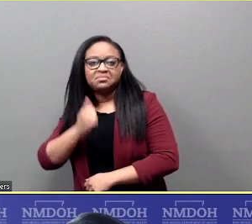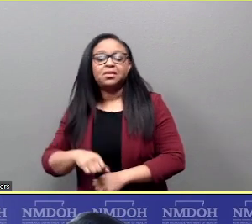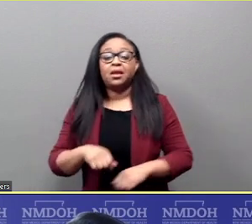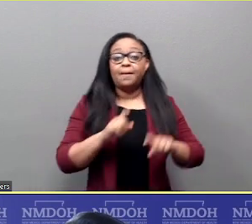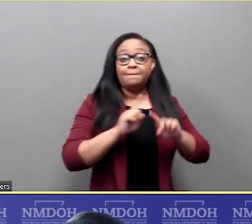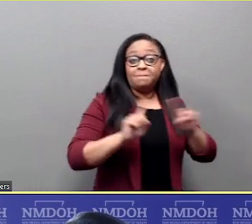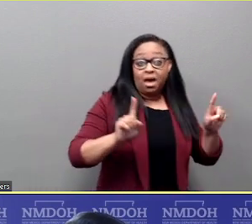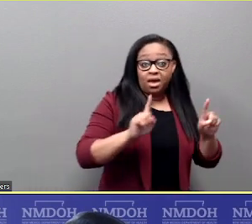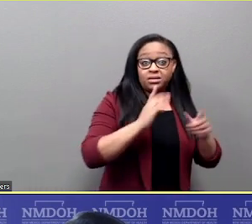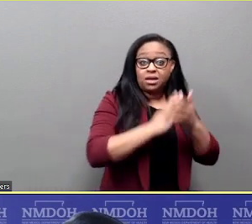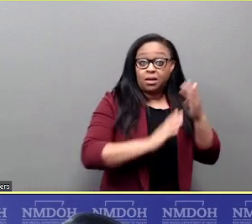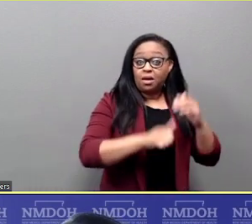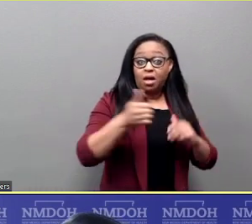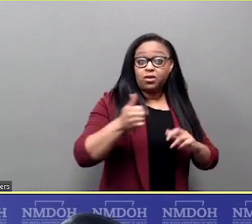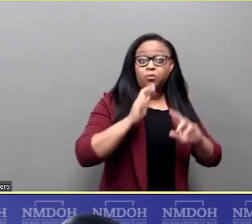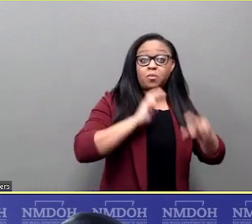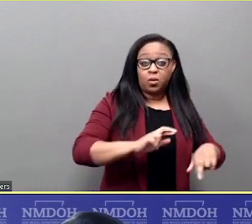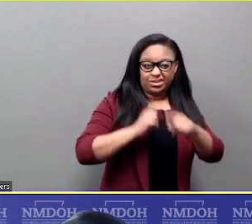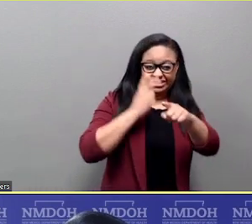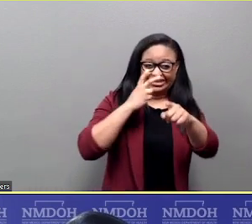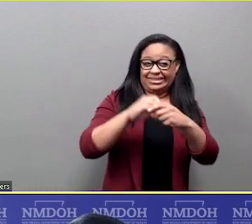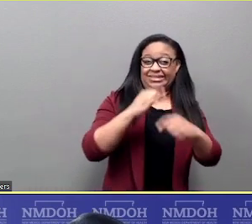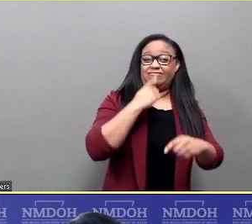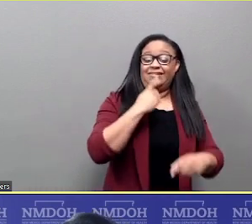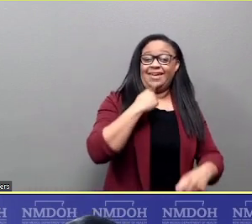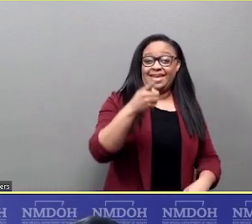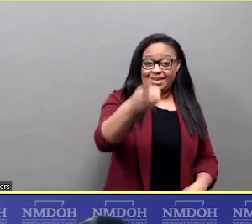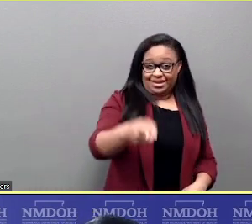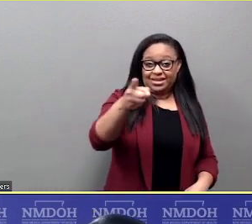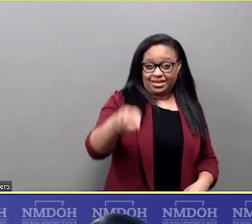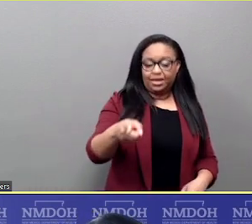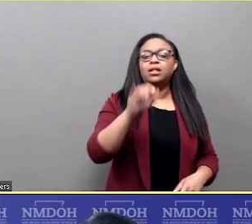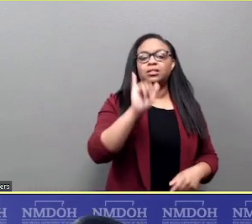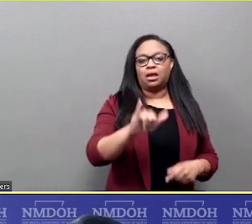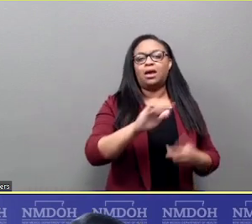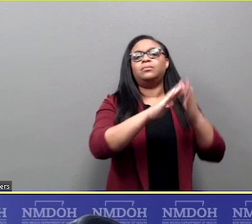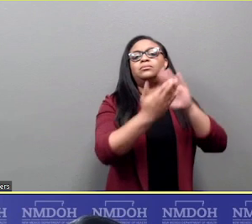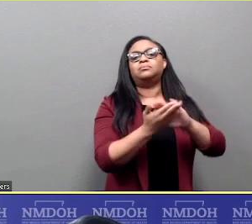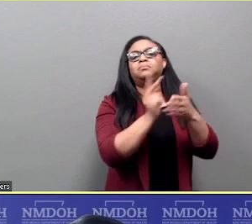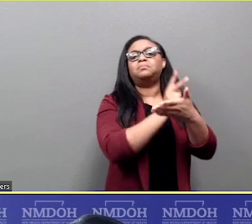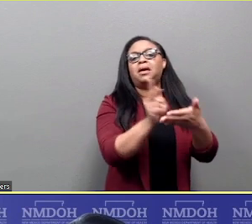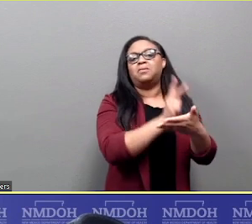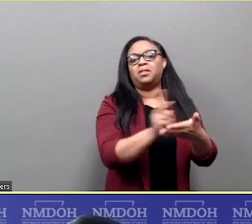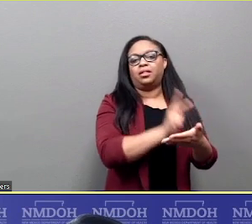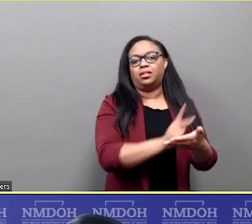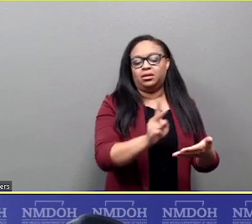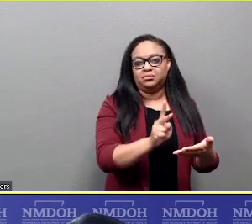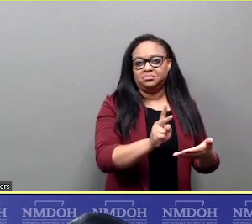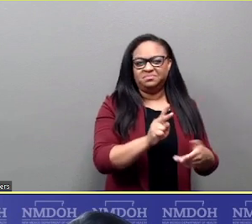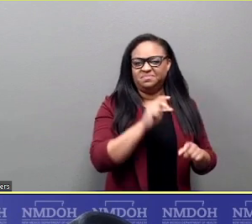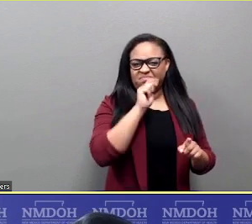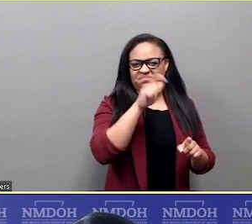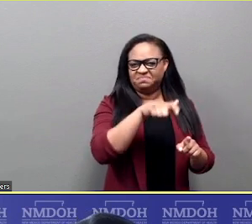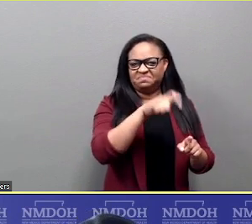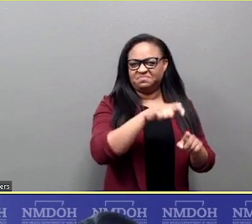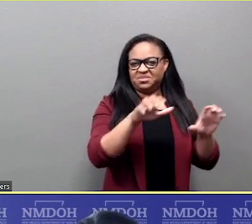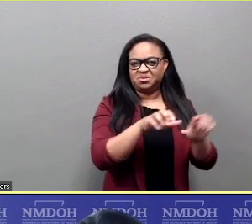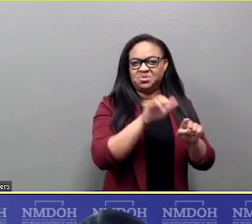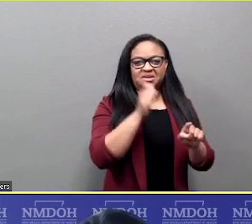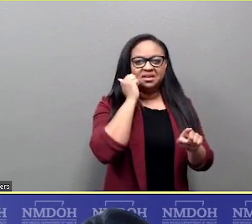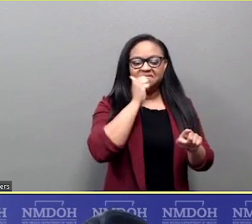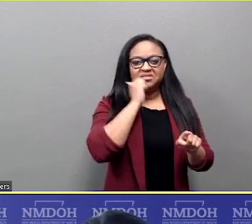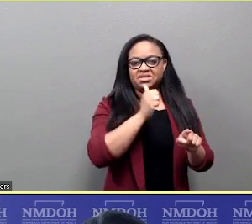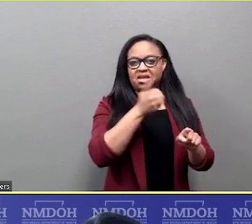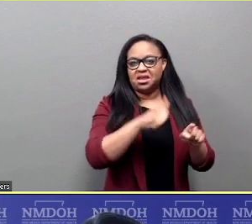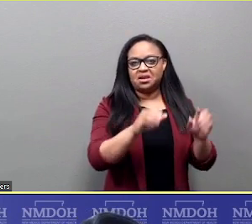vaccination reports, all these types of reports will be going to a bi-weekly reporting schedule starting on